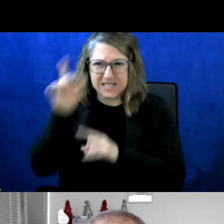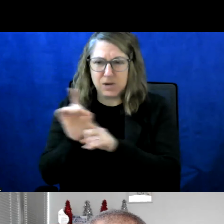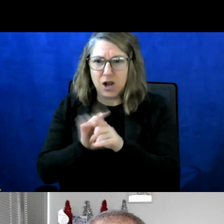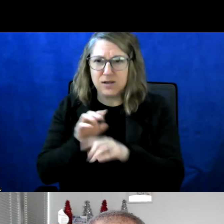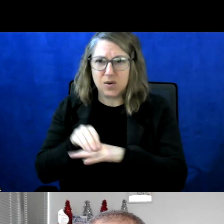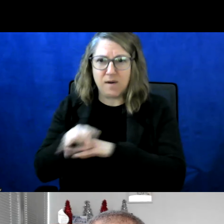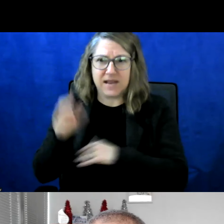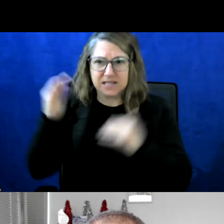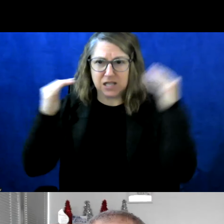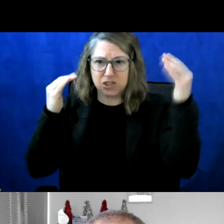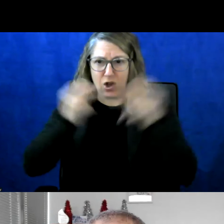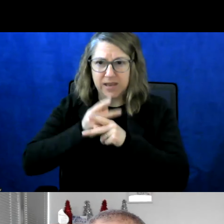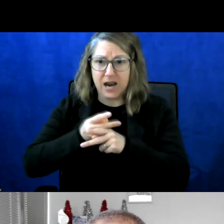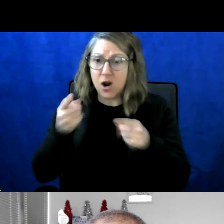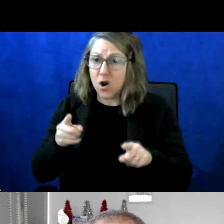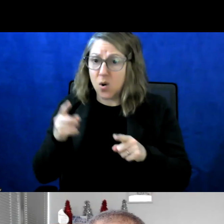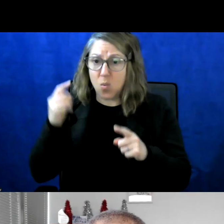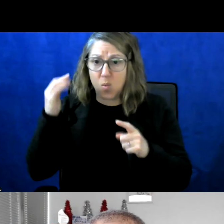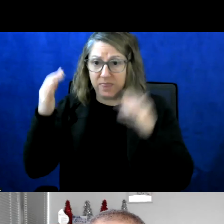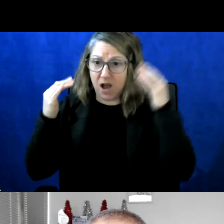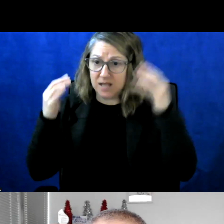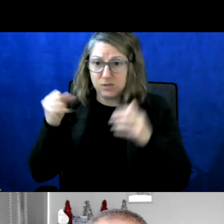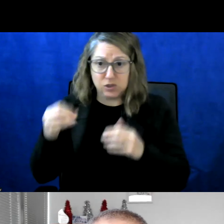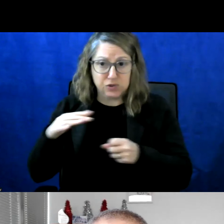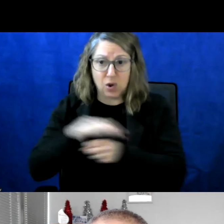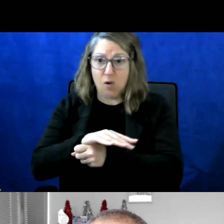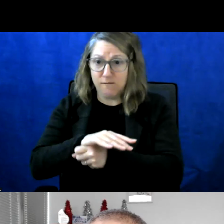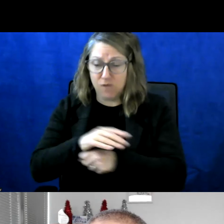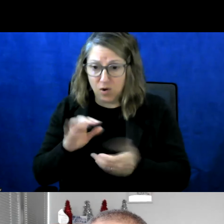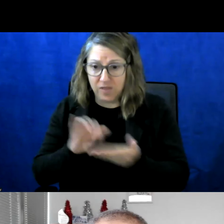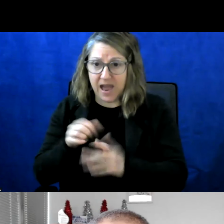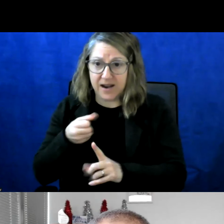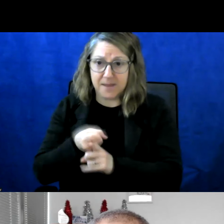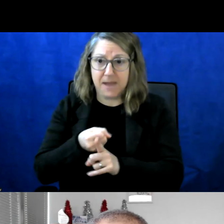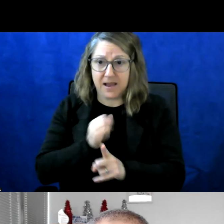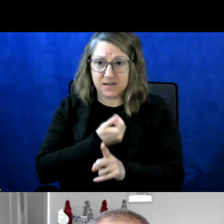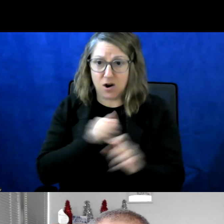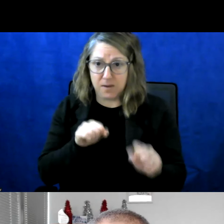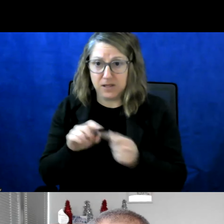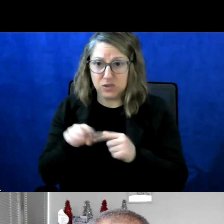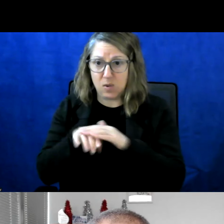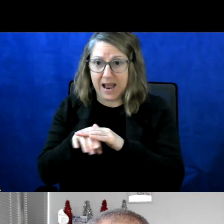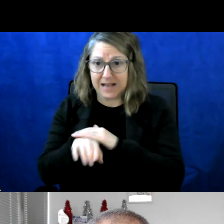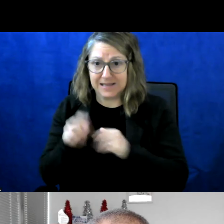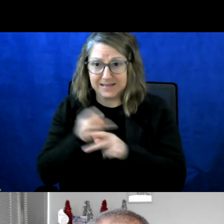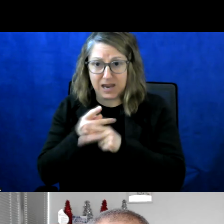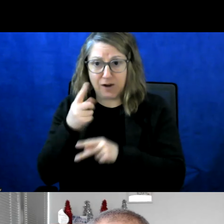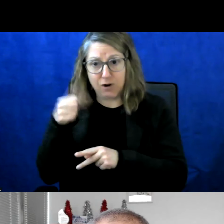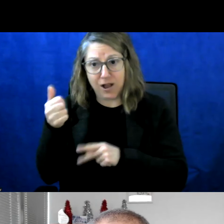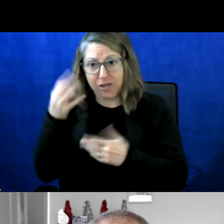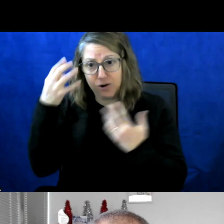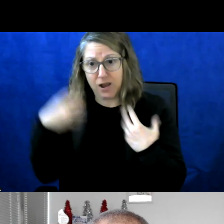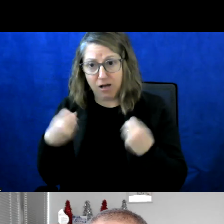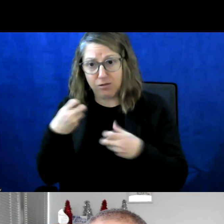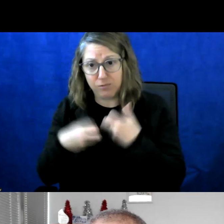care. When the hospitals get so full, it impacts our ability to access care for other conditions that you have. Might